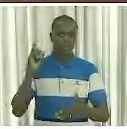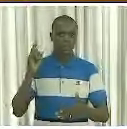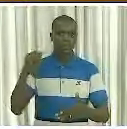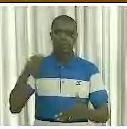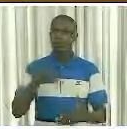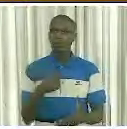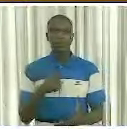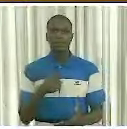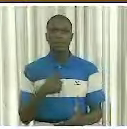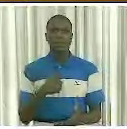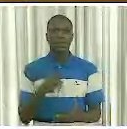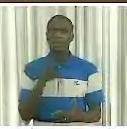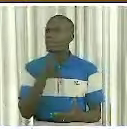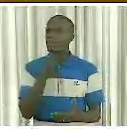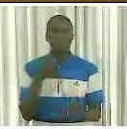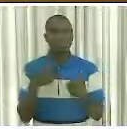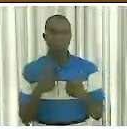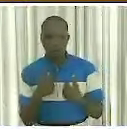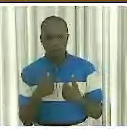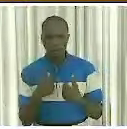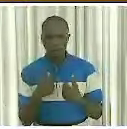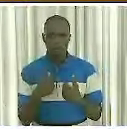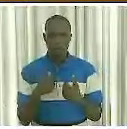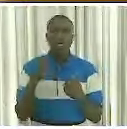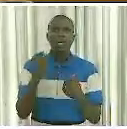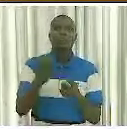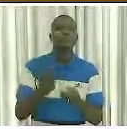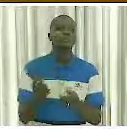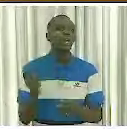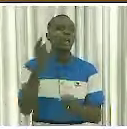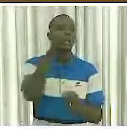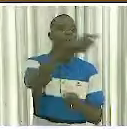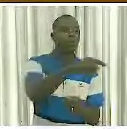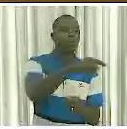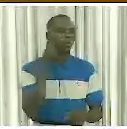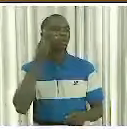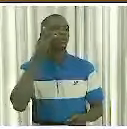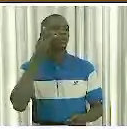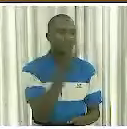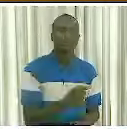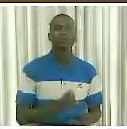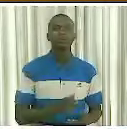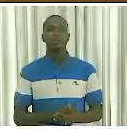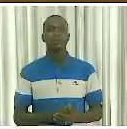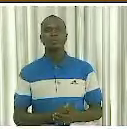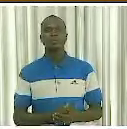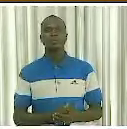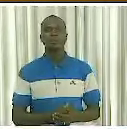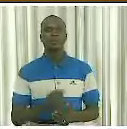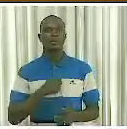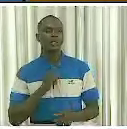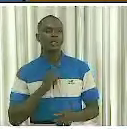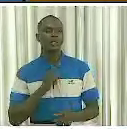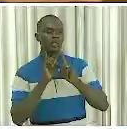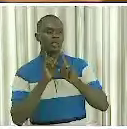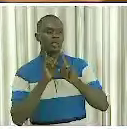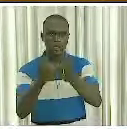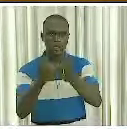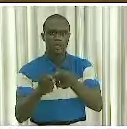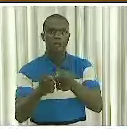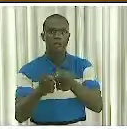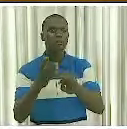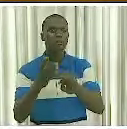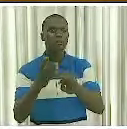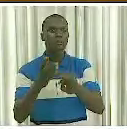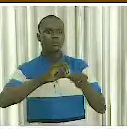service. Quickly, I give them a number, they enter the number, all my information